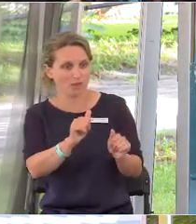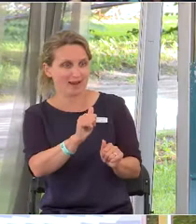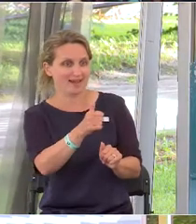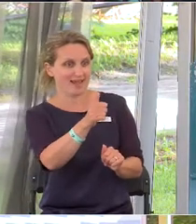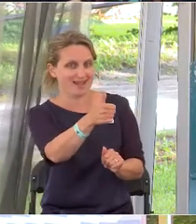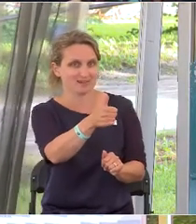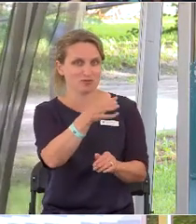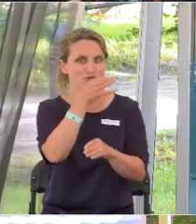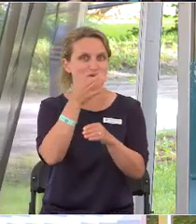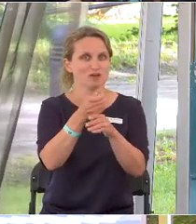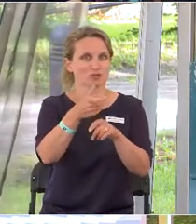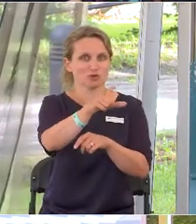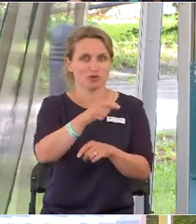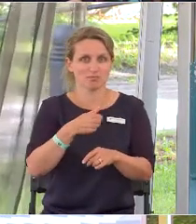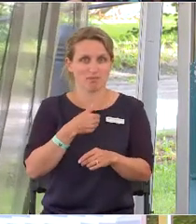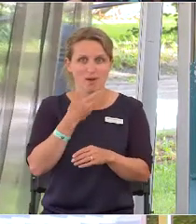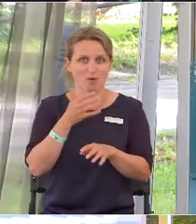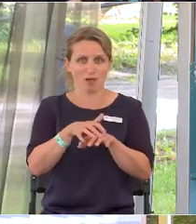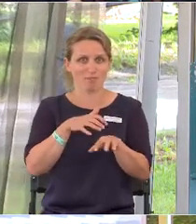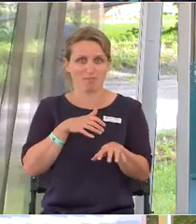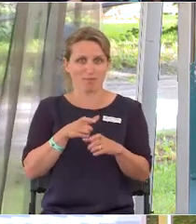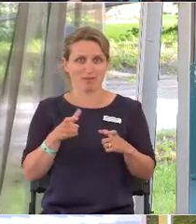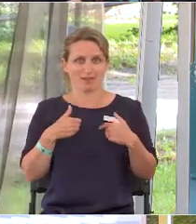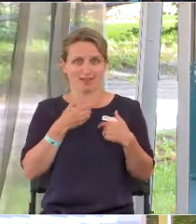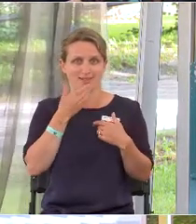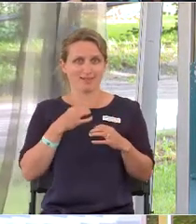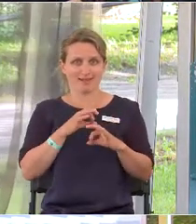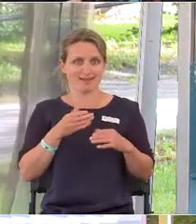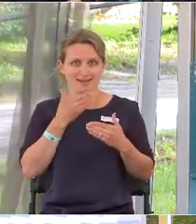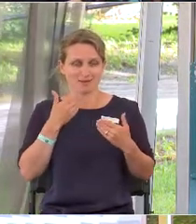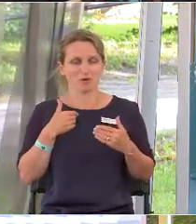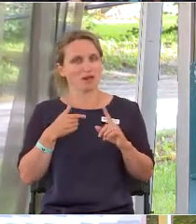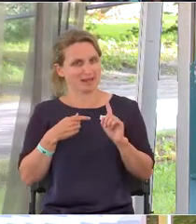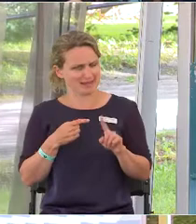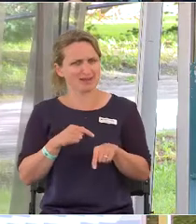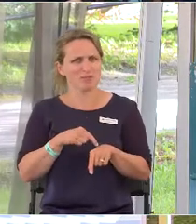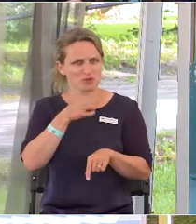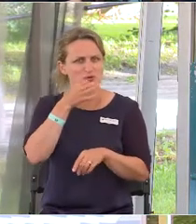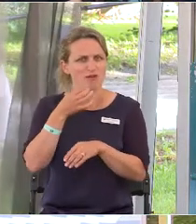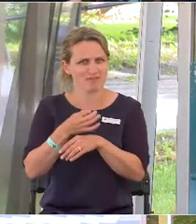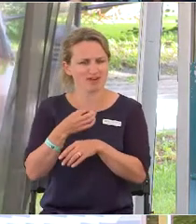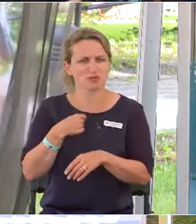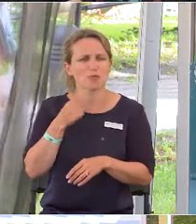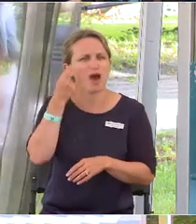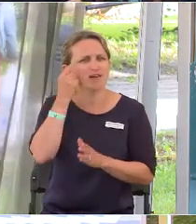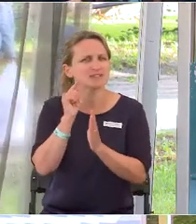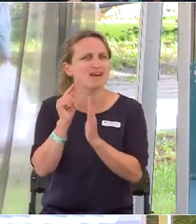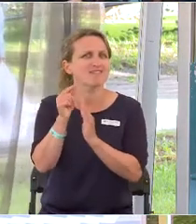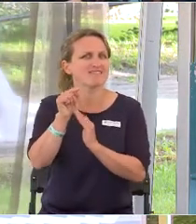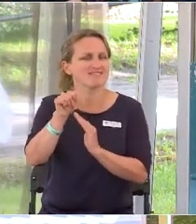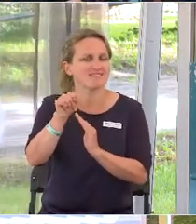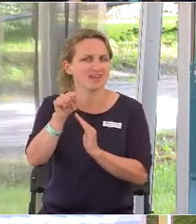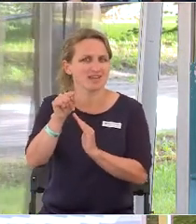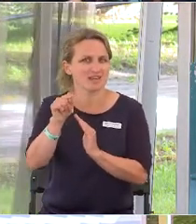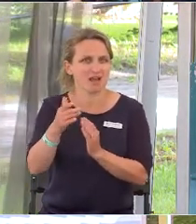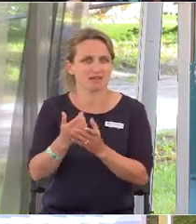I'm not saying we're in Parliament yet, but I feel the responsibility. I think you are hinting to the fact that what kind of